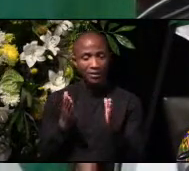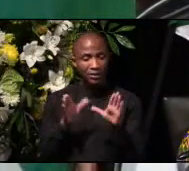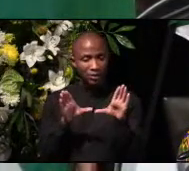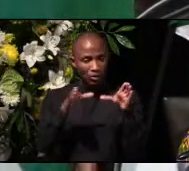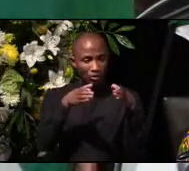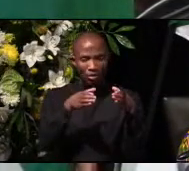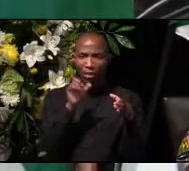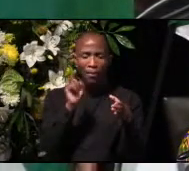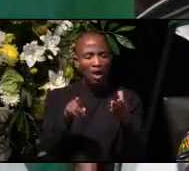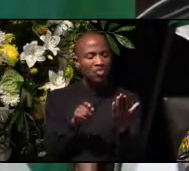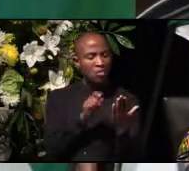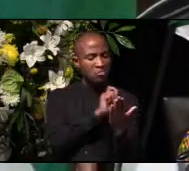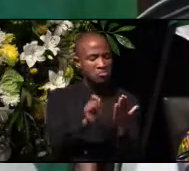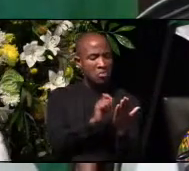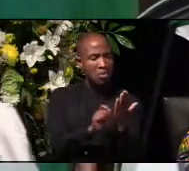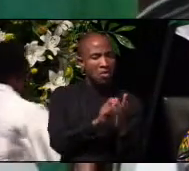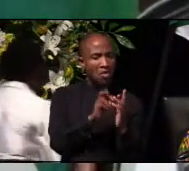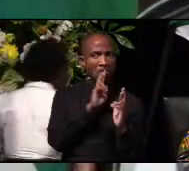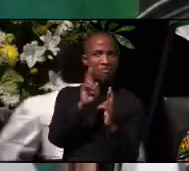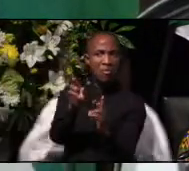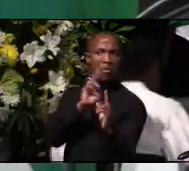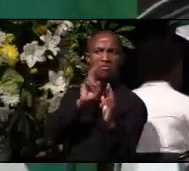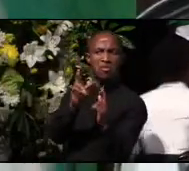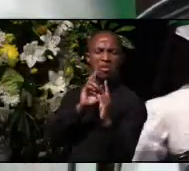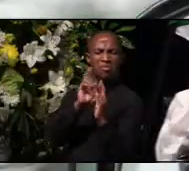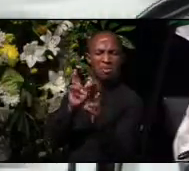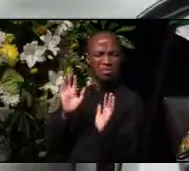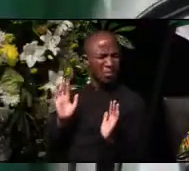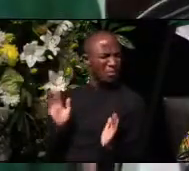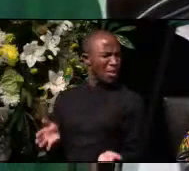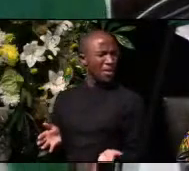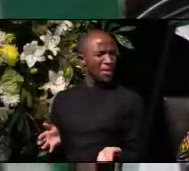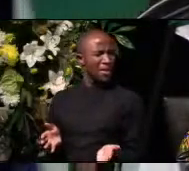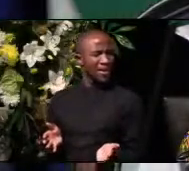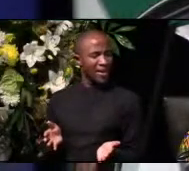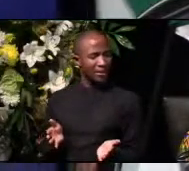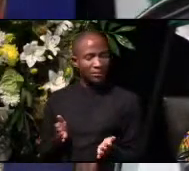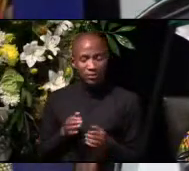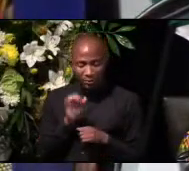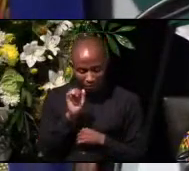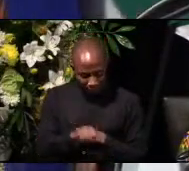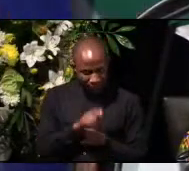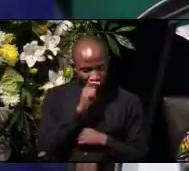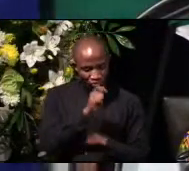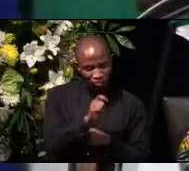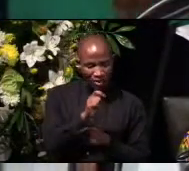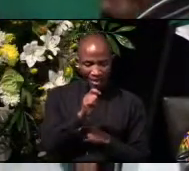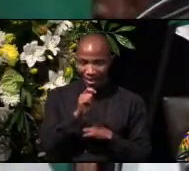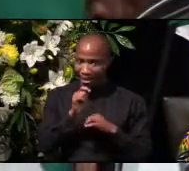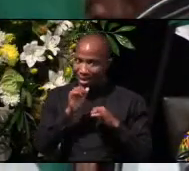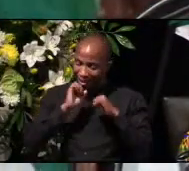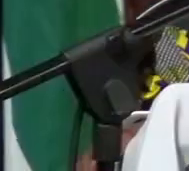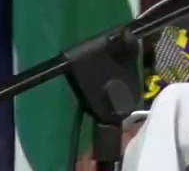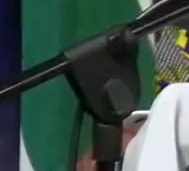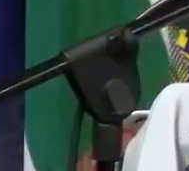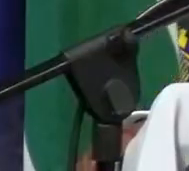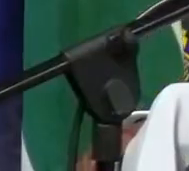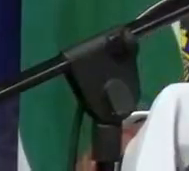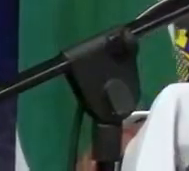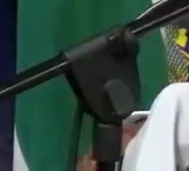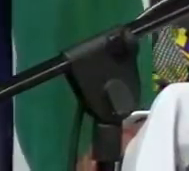reports and reporting to Parliament but I agree with your notion that a new Consciousness